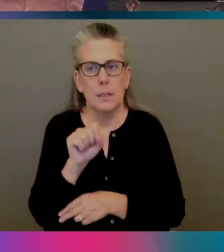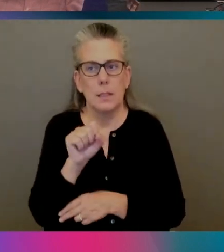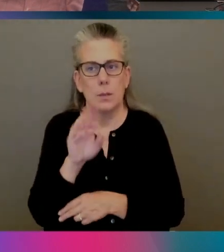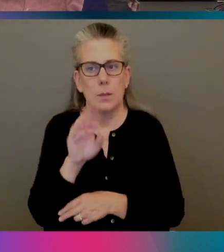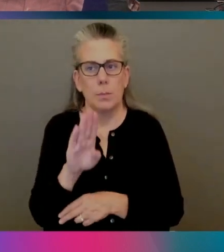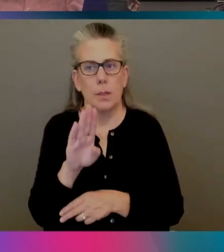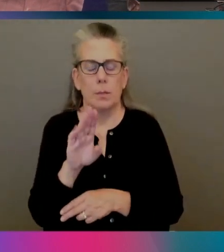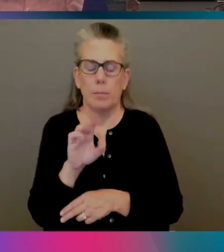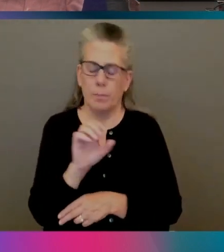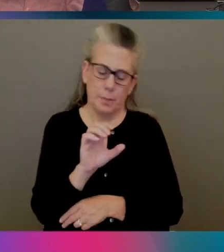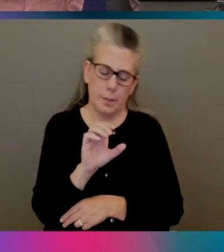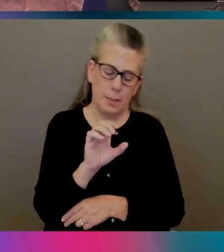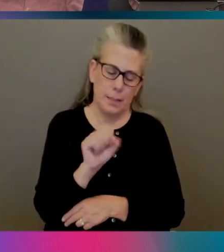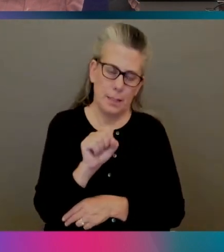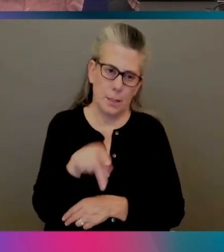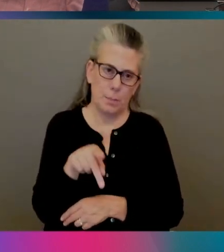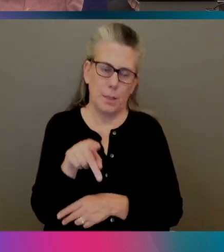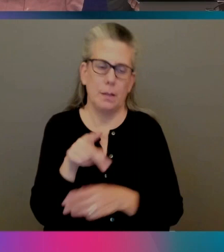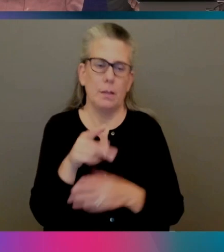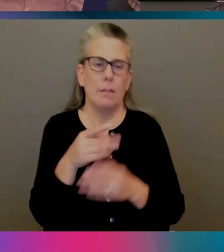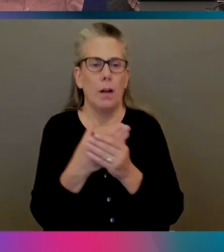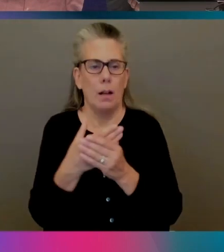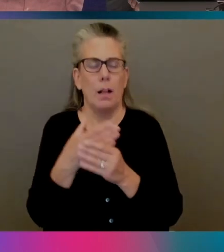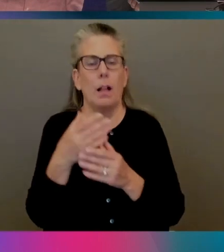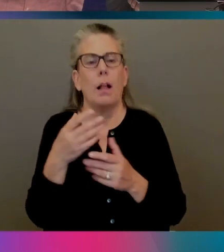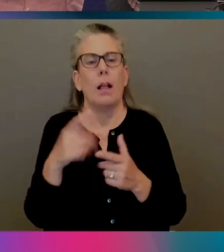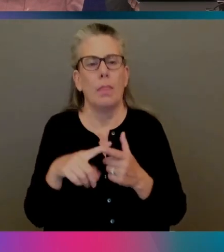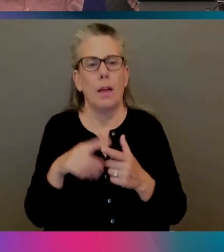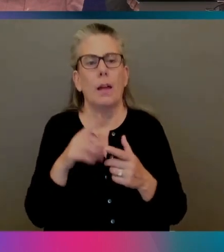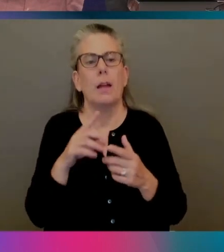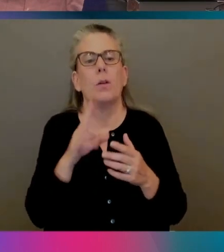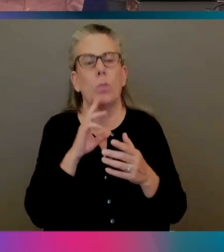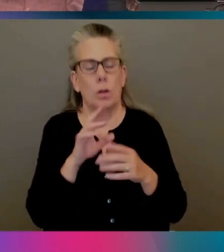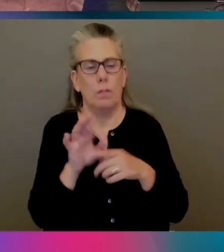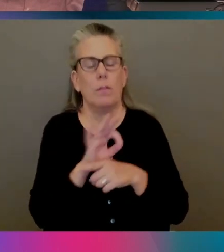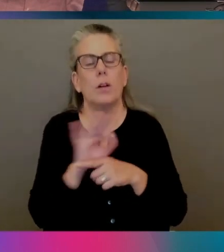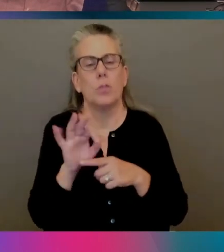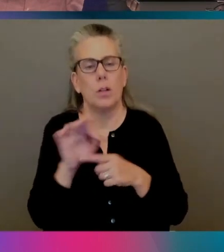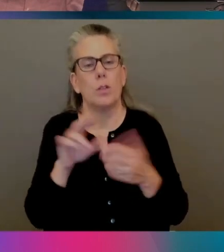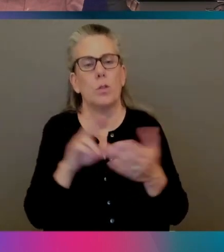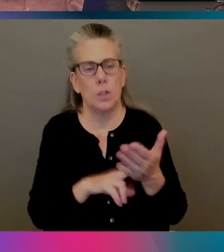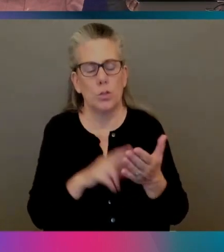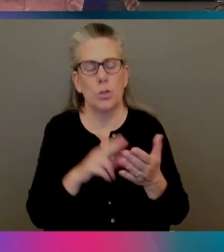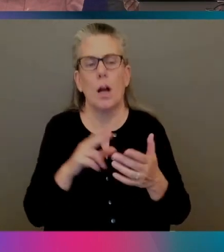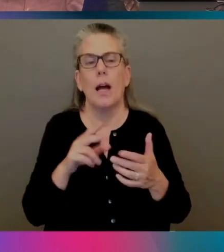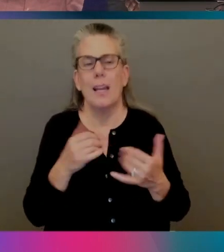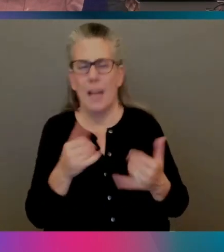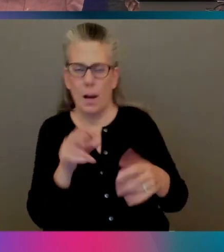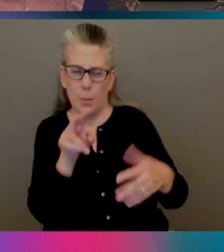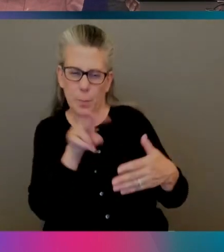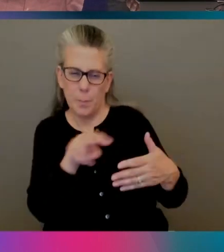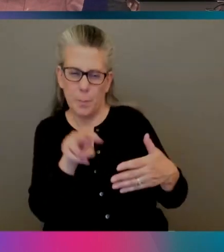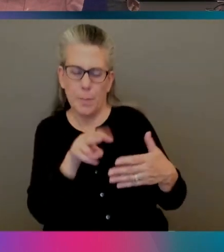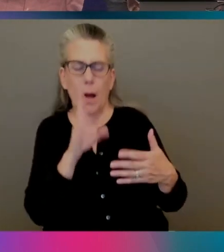this. Now I hit enter. Now it should generate the function signature. This time, I will accept it because I have provided enough